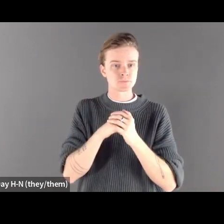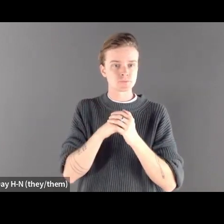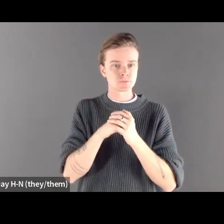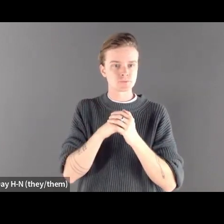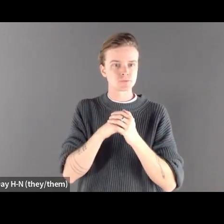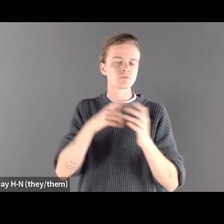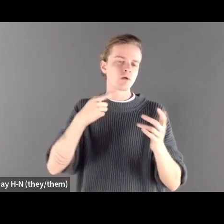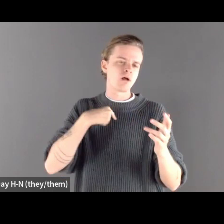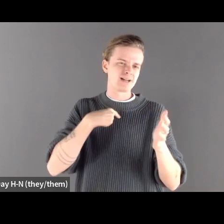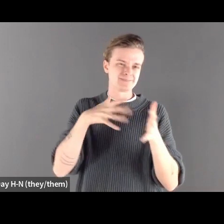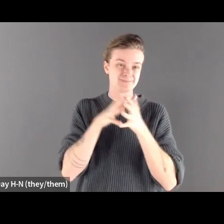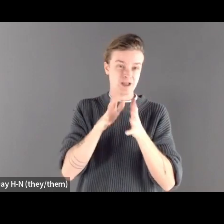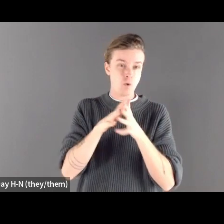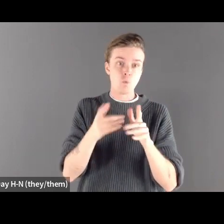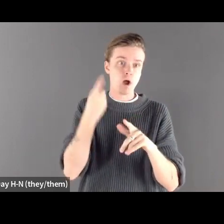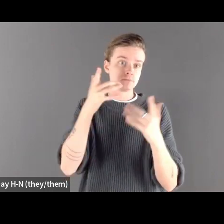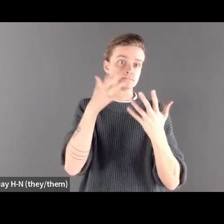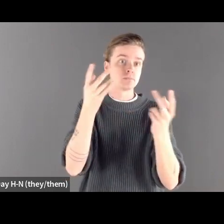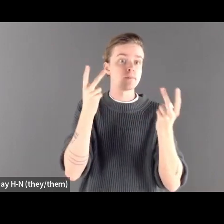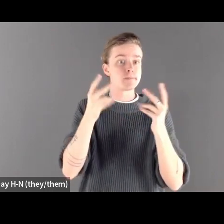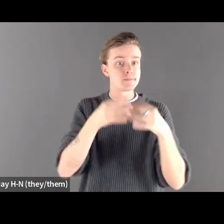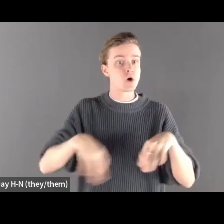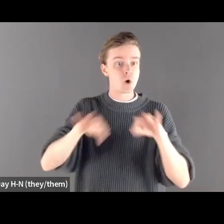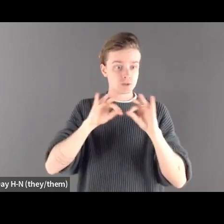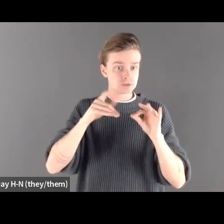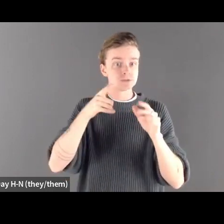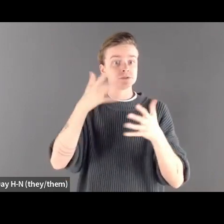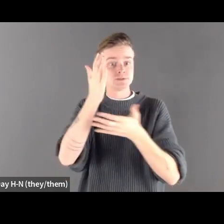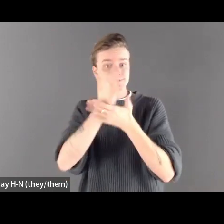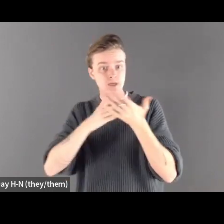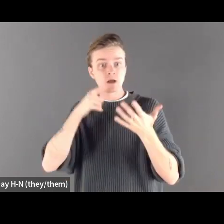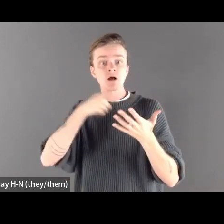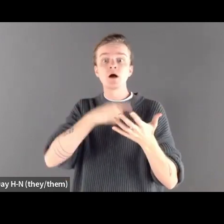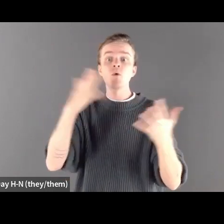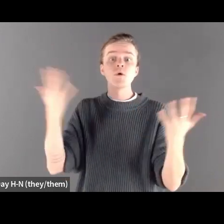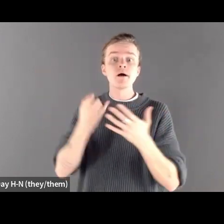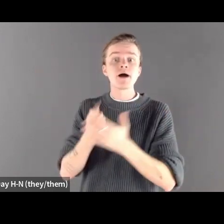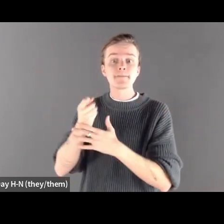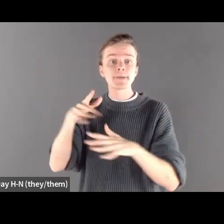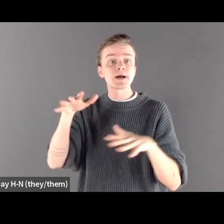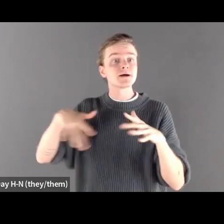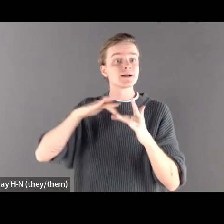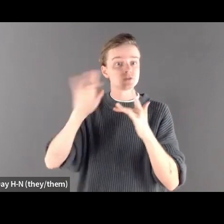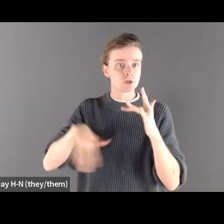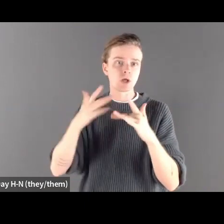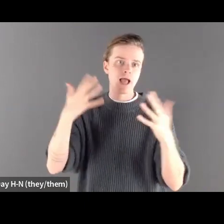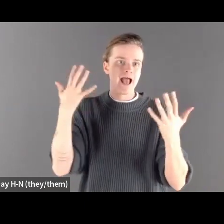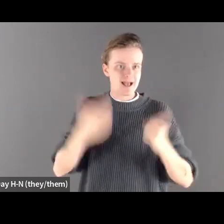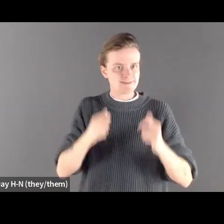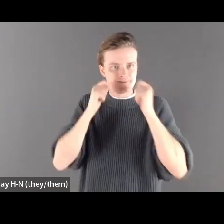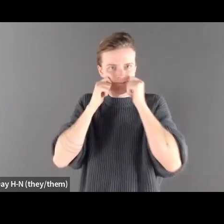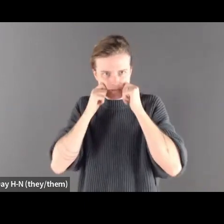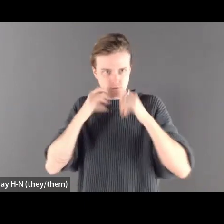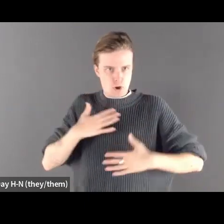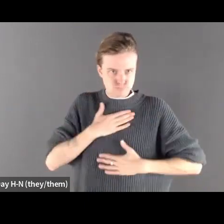that clearly what's happening in cyberspace has a physical impact, again, both in terms of like